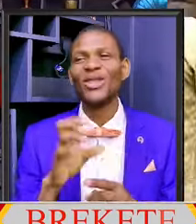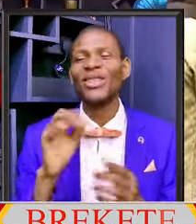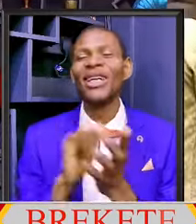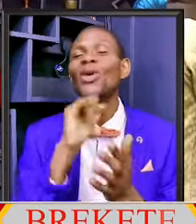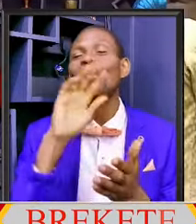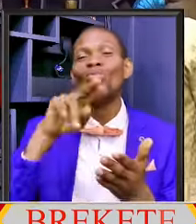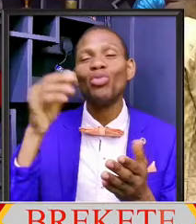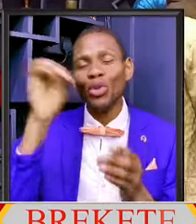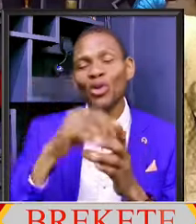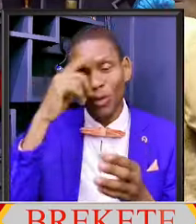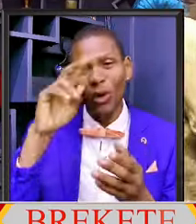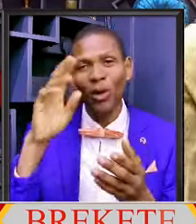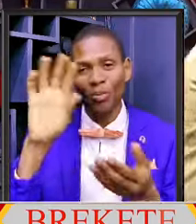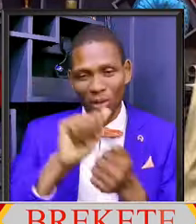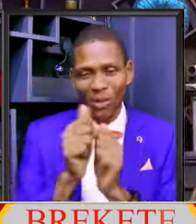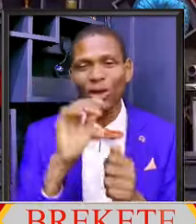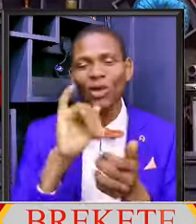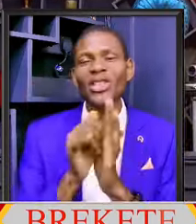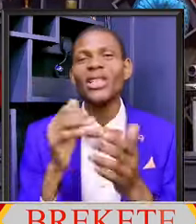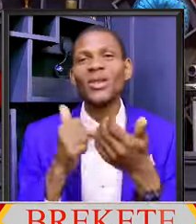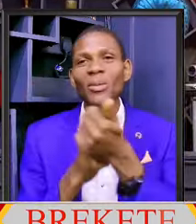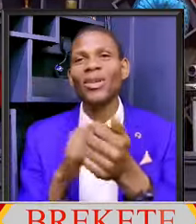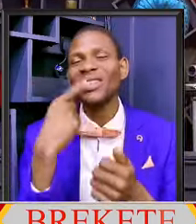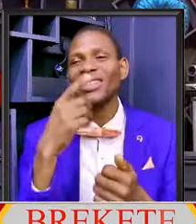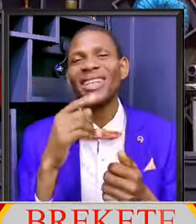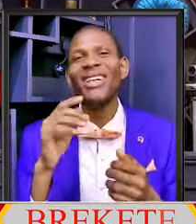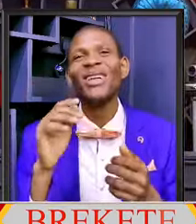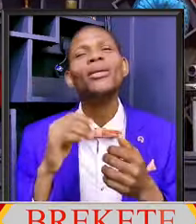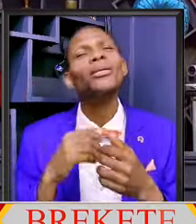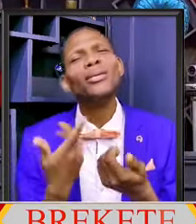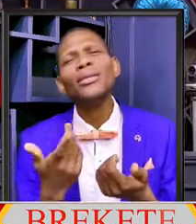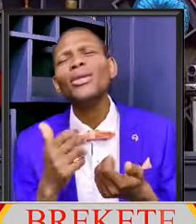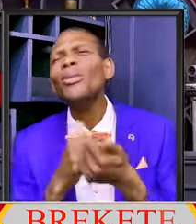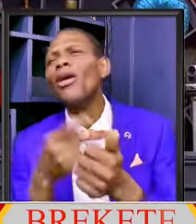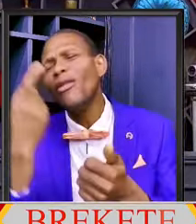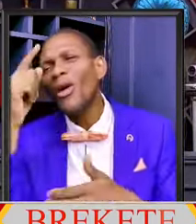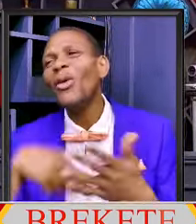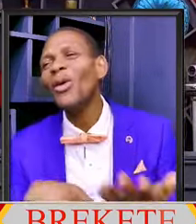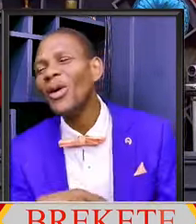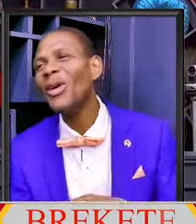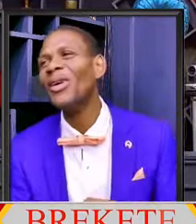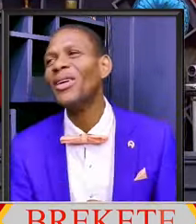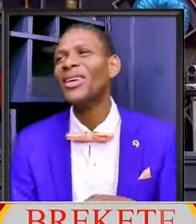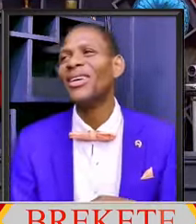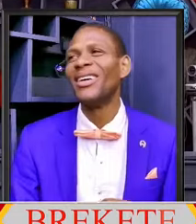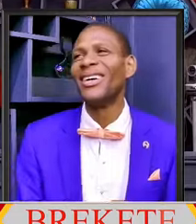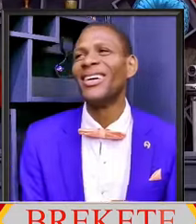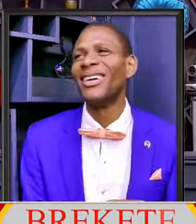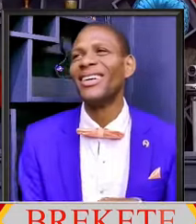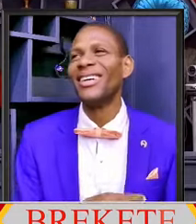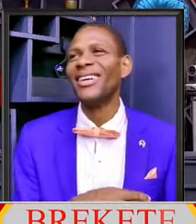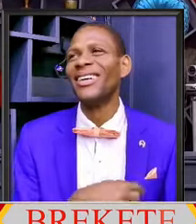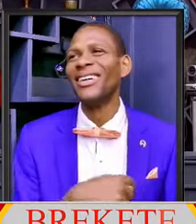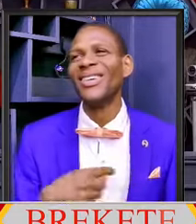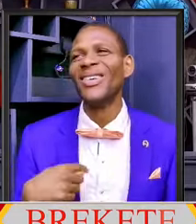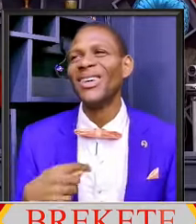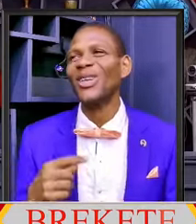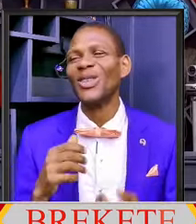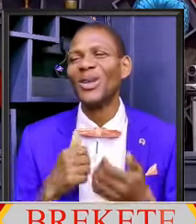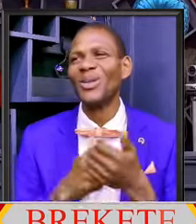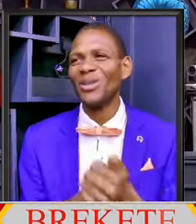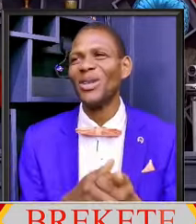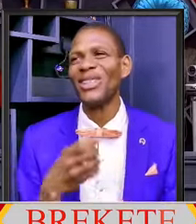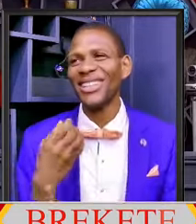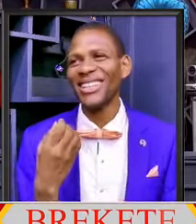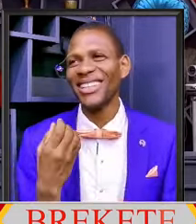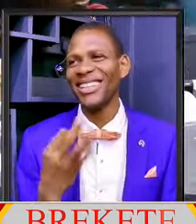you for trouble. Yes, sir. So those in support say, well, hey, hey, hey. Support of what, sir? Eh? Eh? Support of